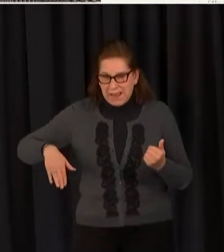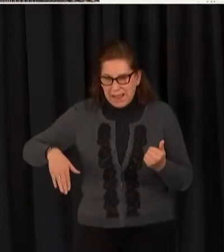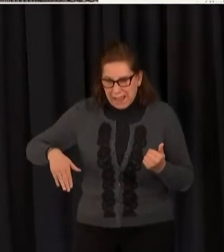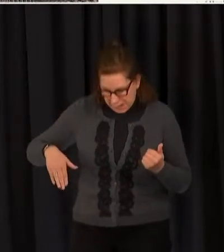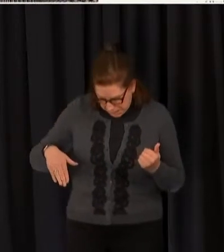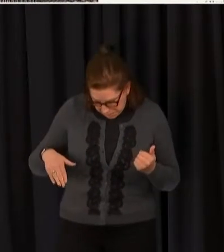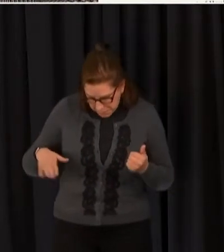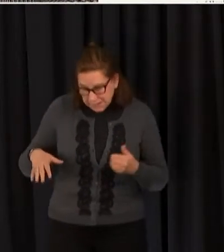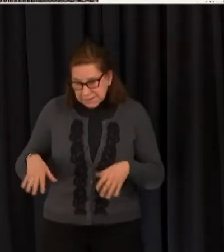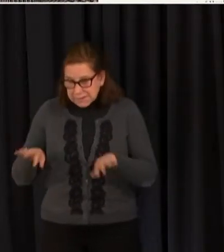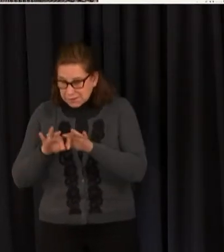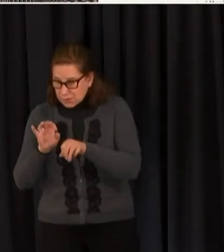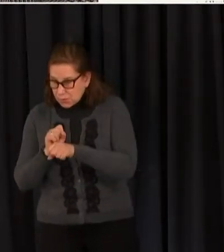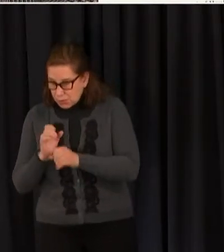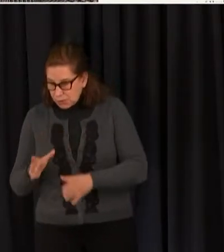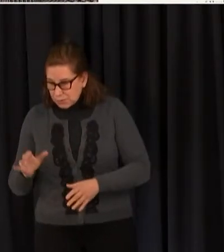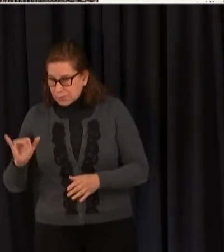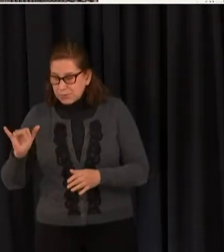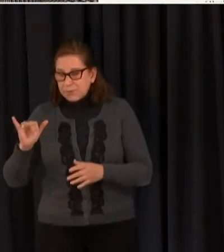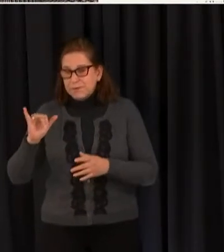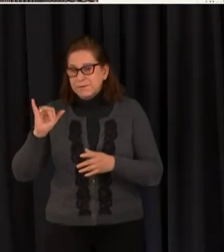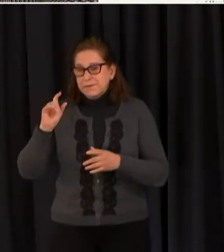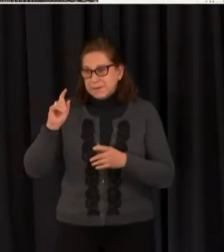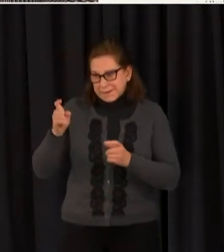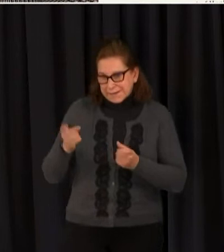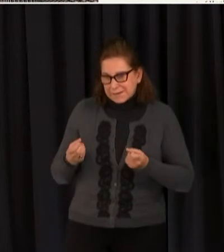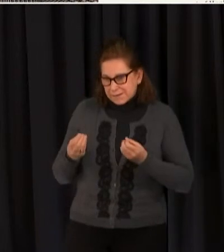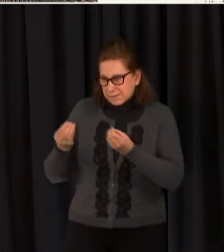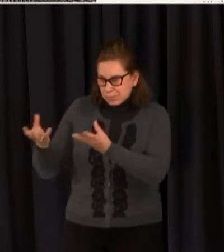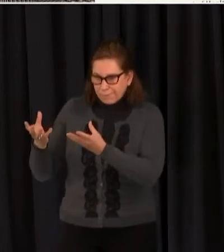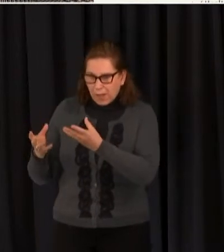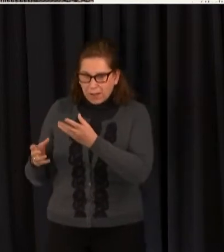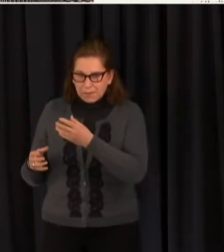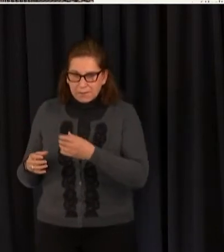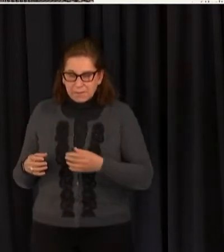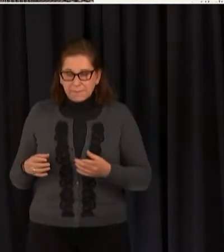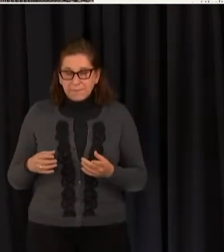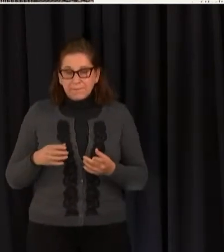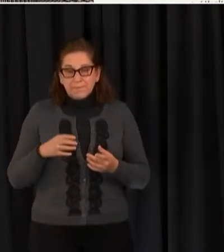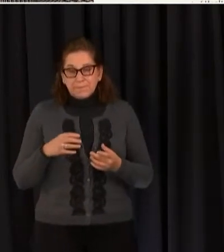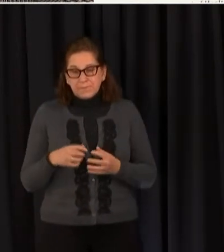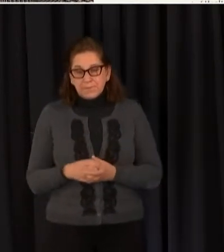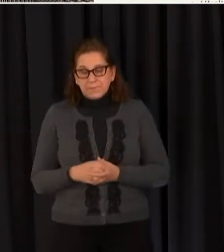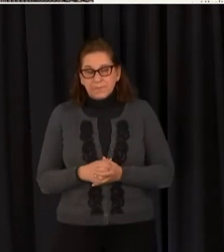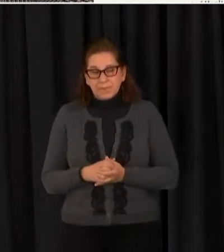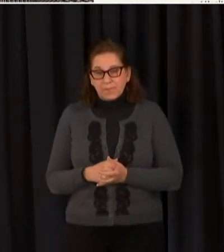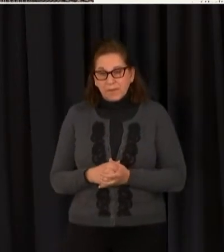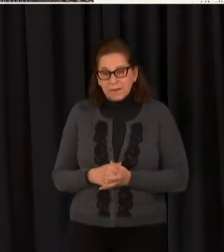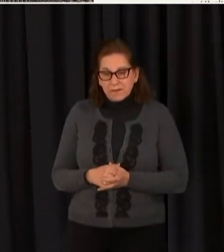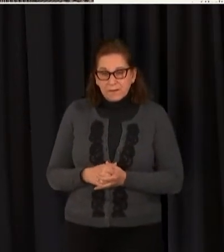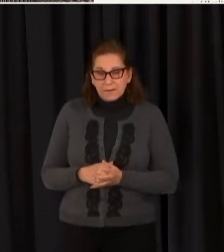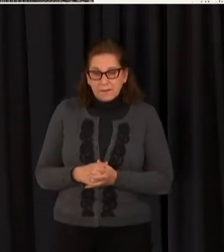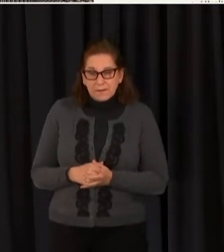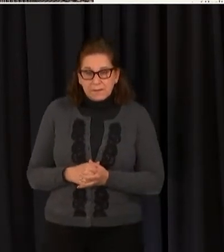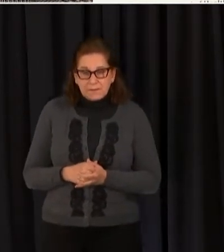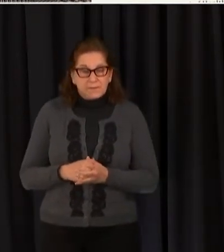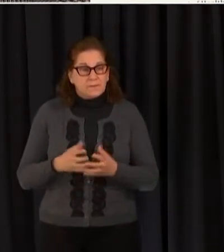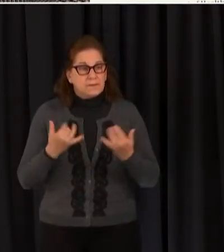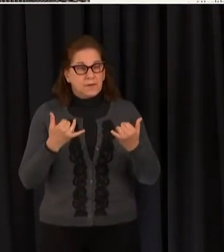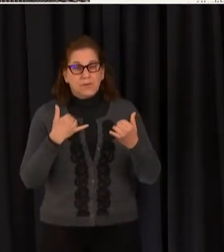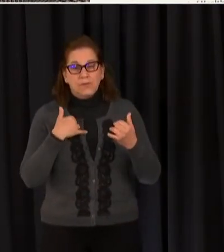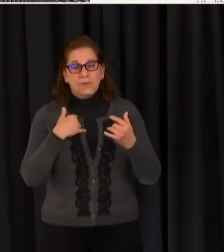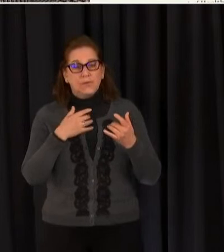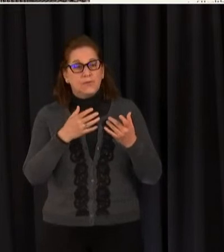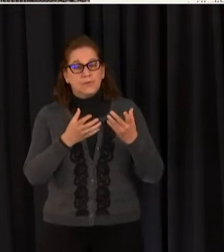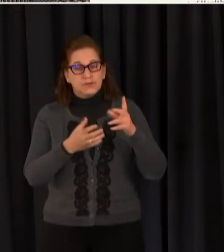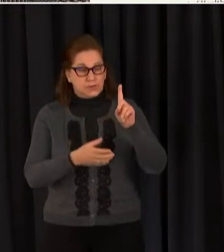of groups. In order to be able to have them have eligibility before we get to the general public, we present